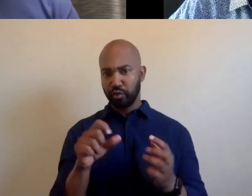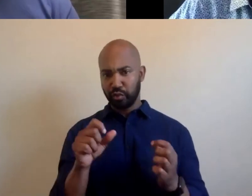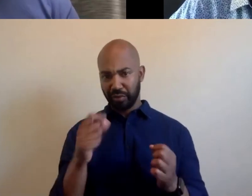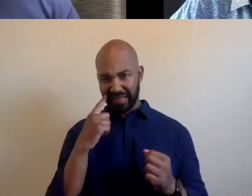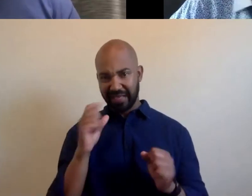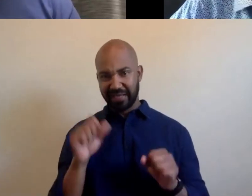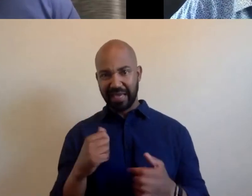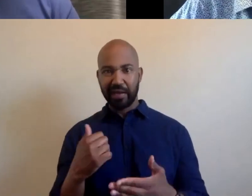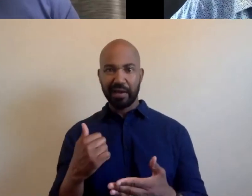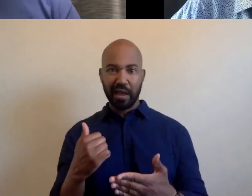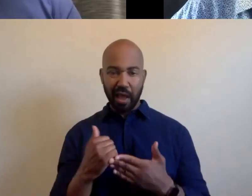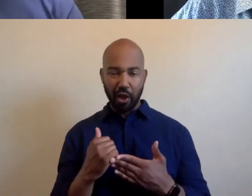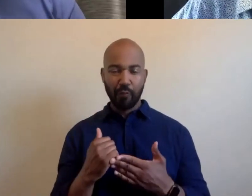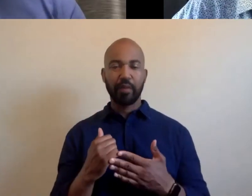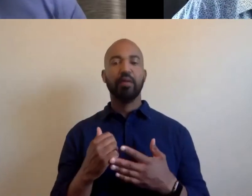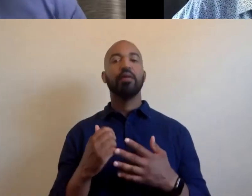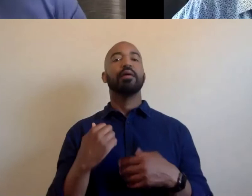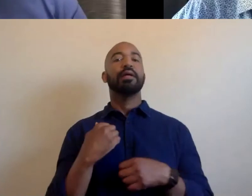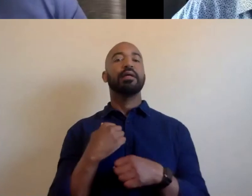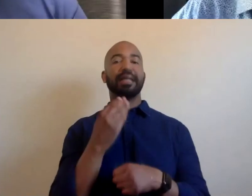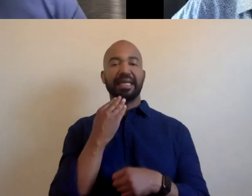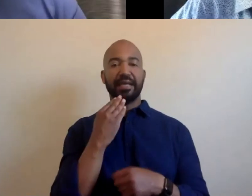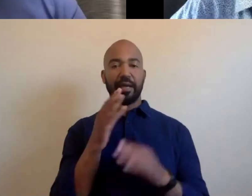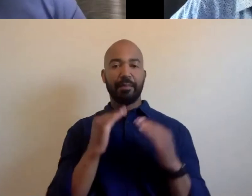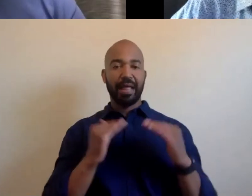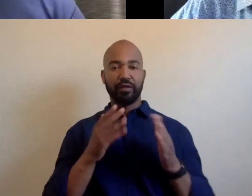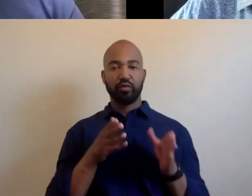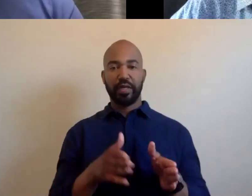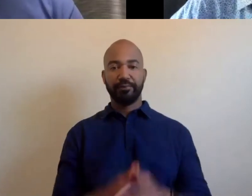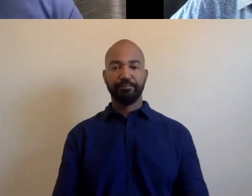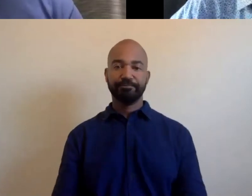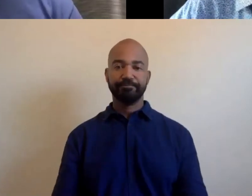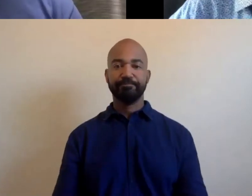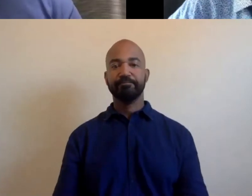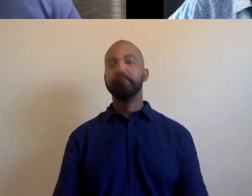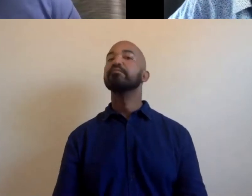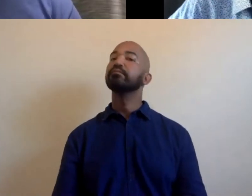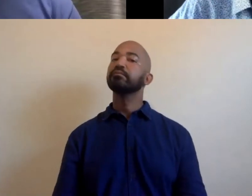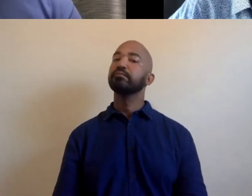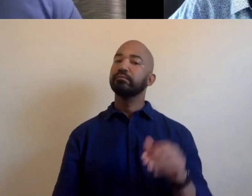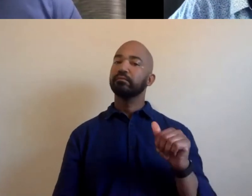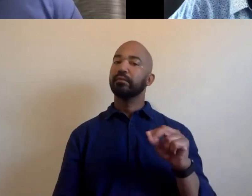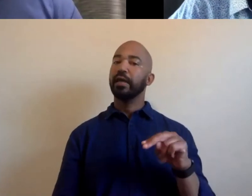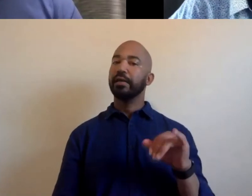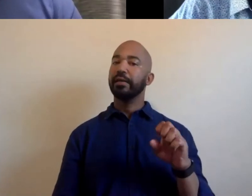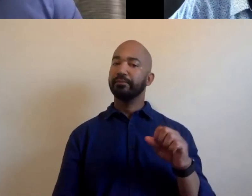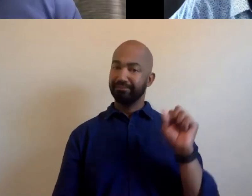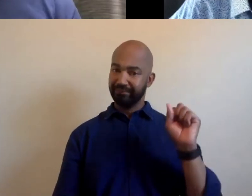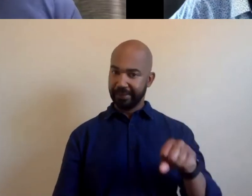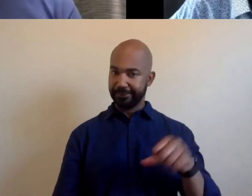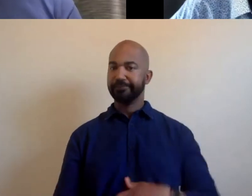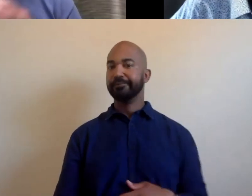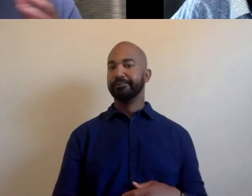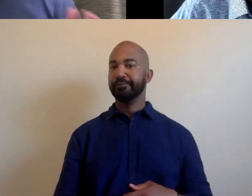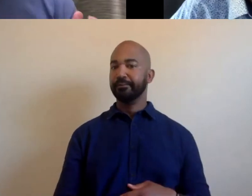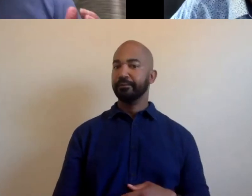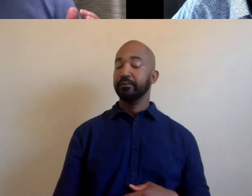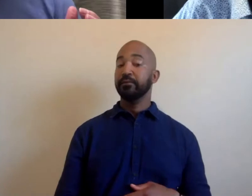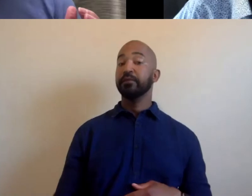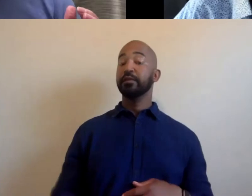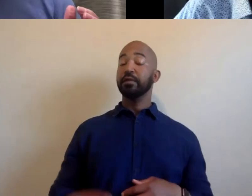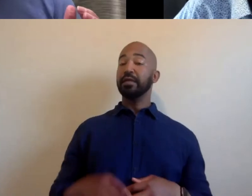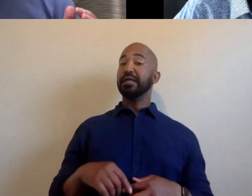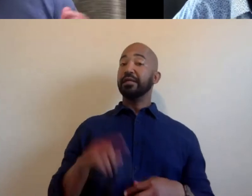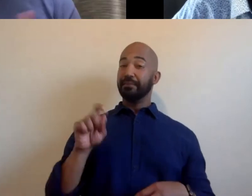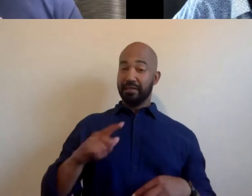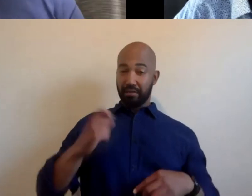in a balanced way? Yes. So I am a big believer in understanding what your eating pattern is